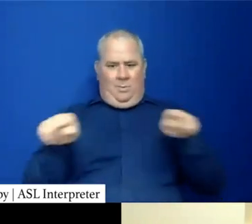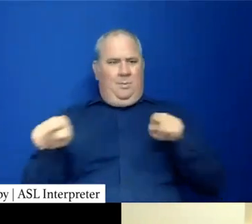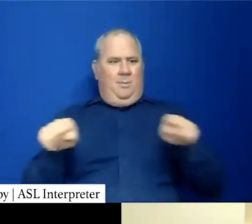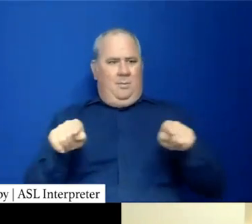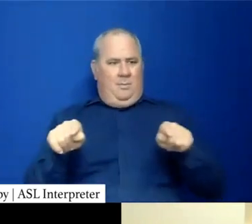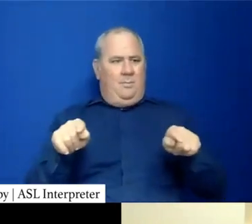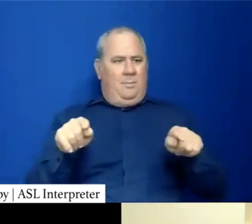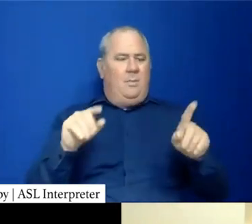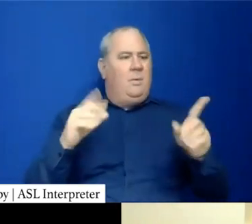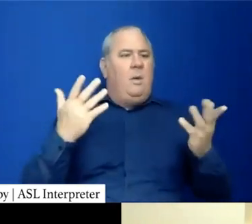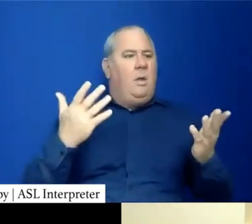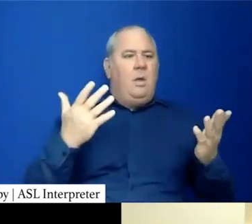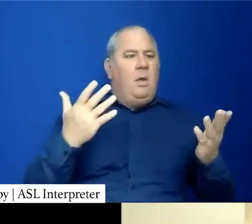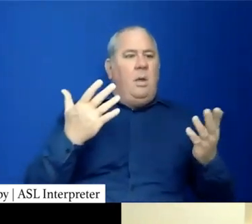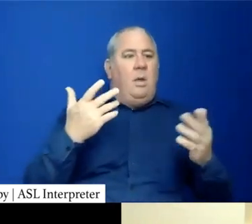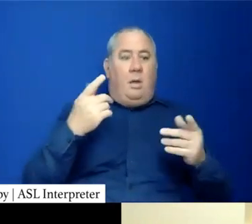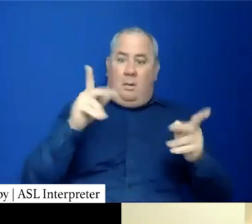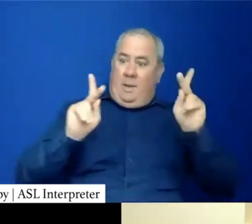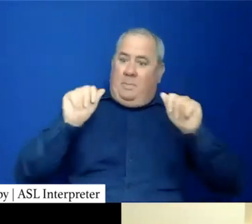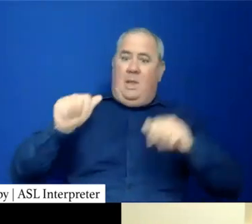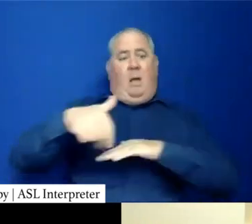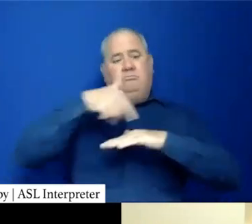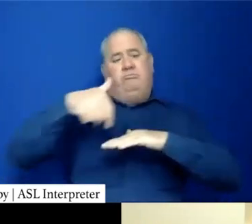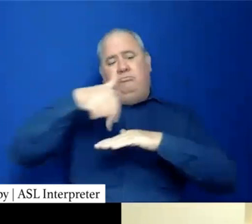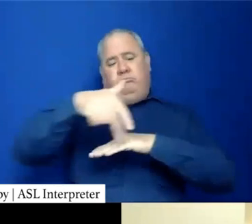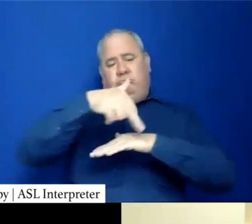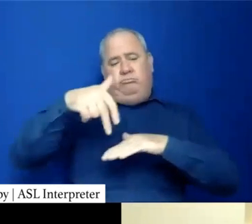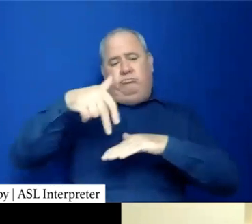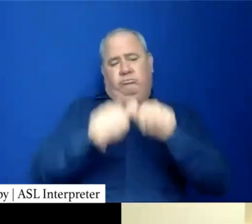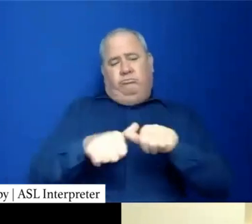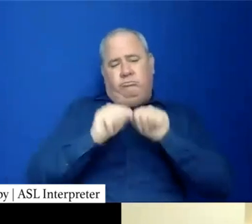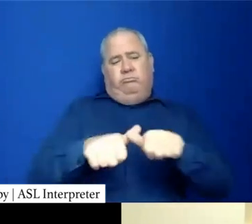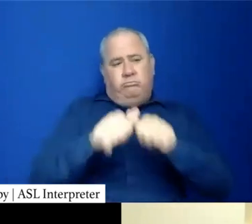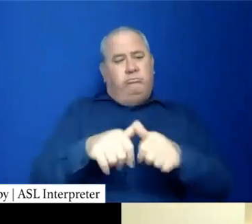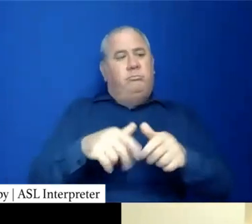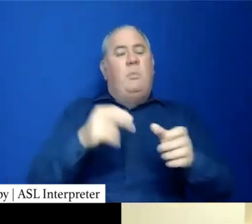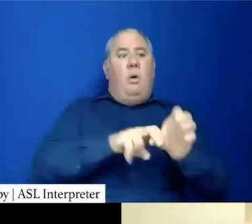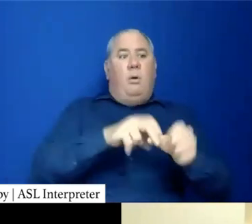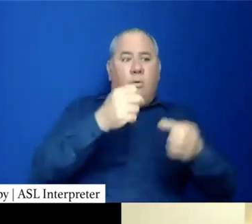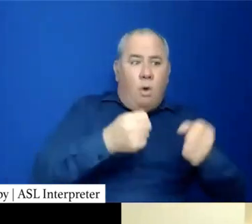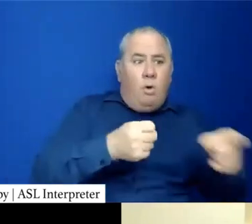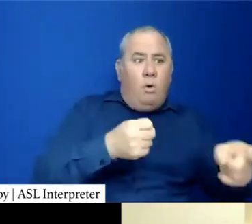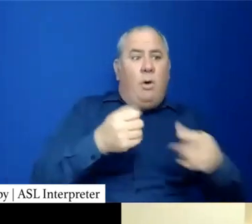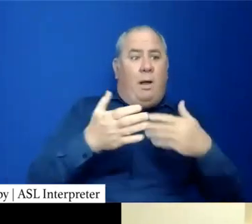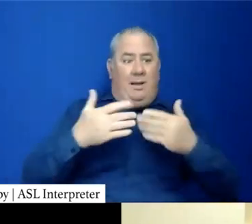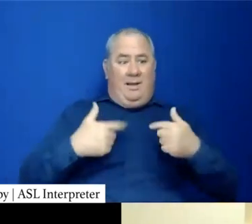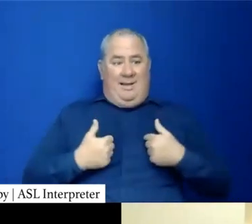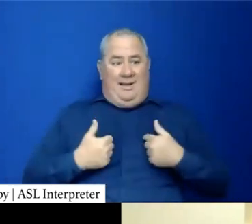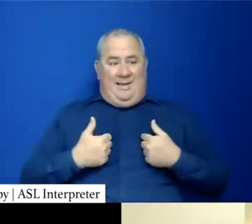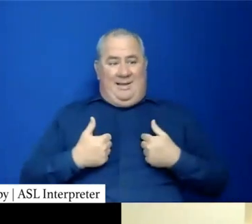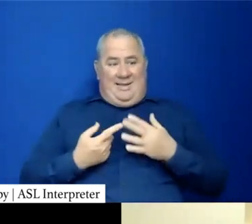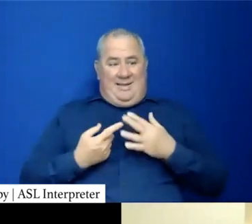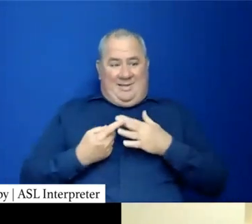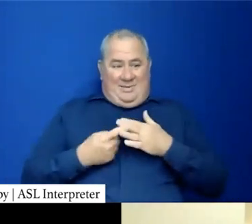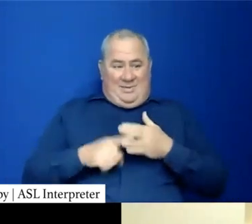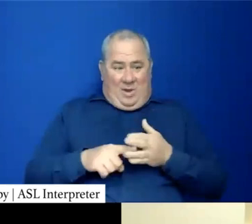forever on foot. At some point, you're going to have to take a wheeled vehicle. What does it matter if you take it from the beginning of the journey rather than like down